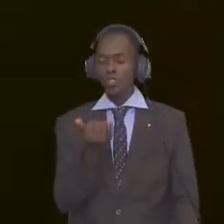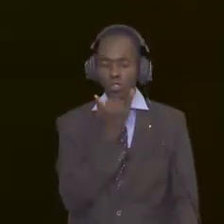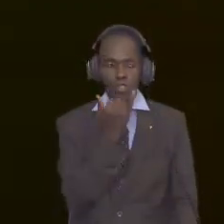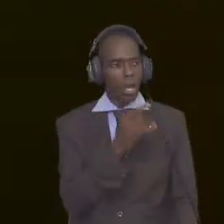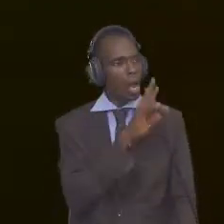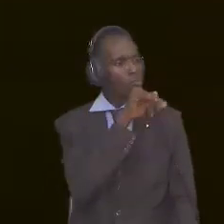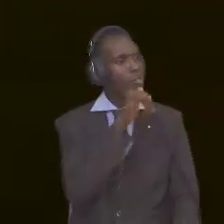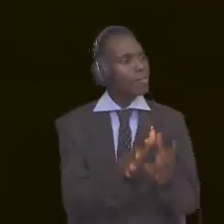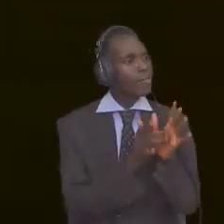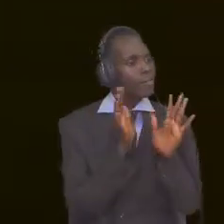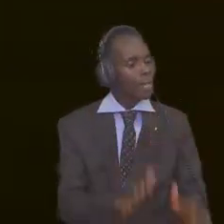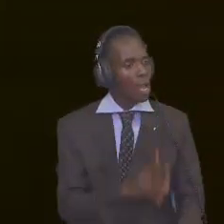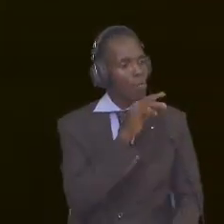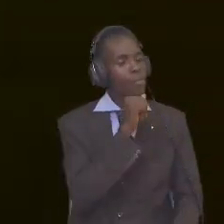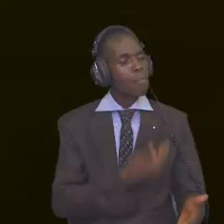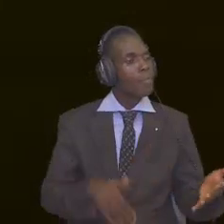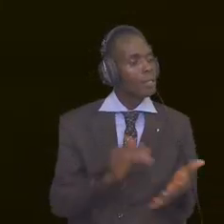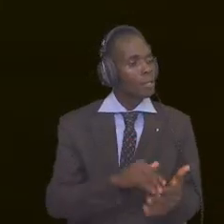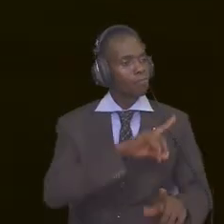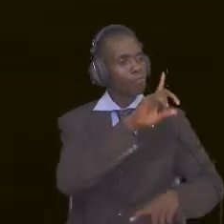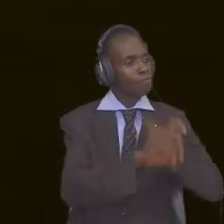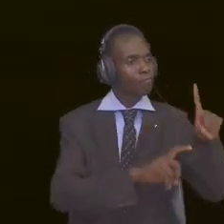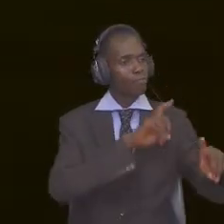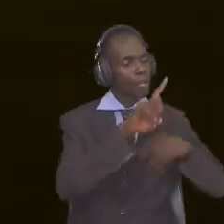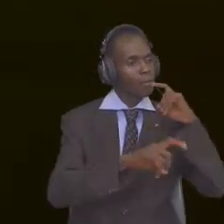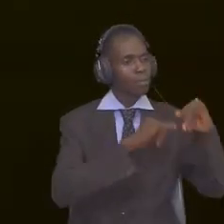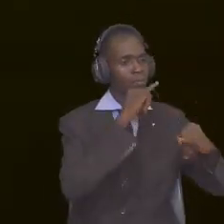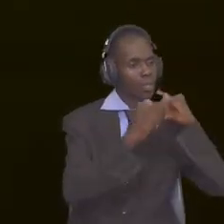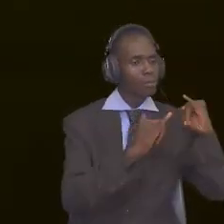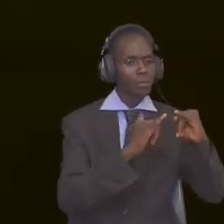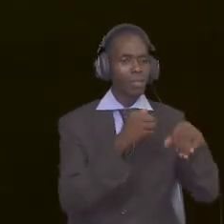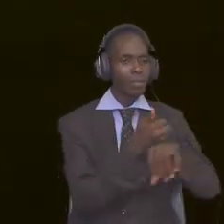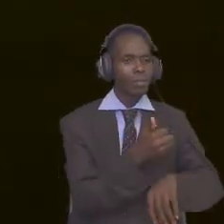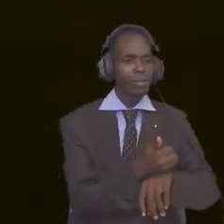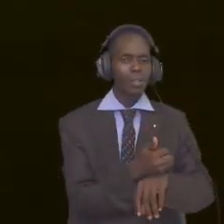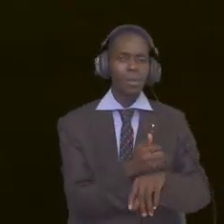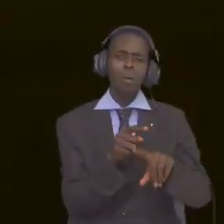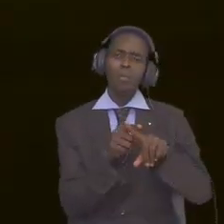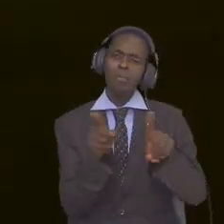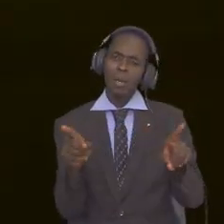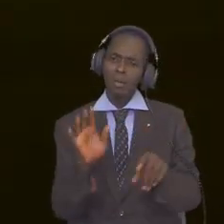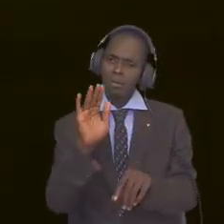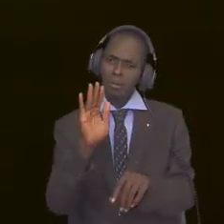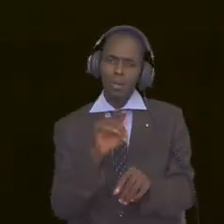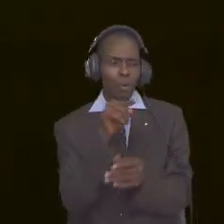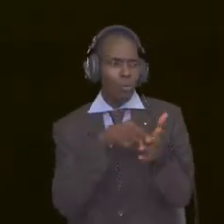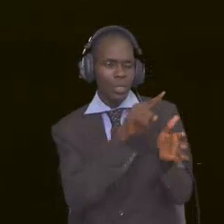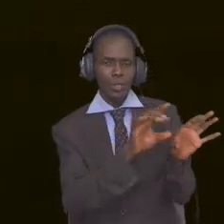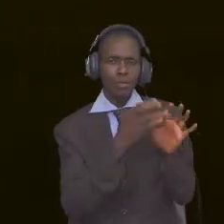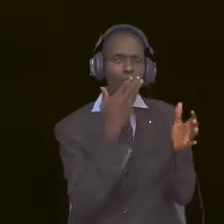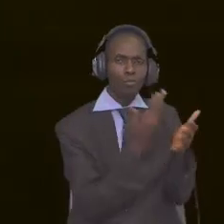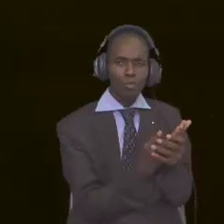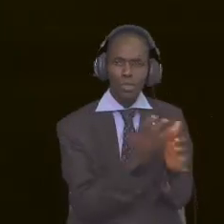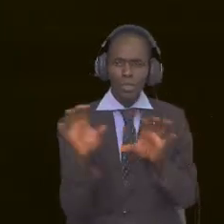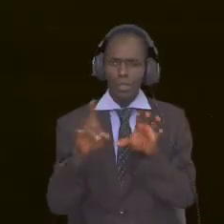you not a Christian? Are you not born again? My brother, my sister, when they did well, you didn't pass any comment. But